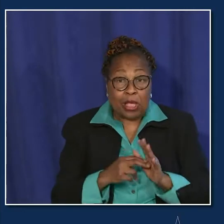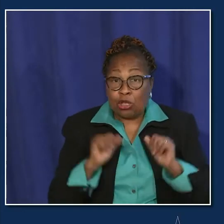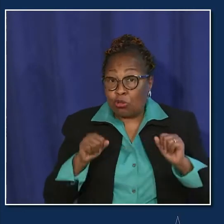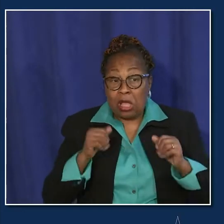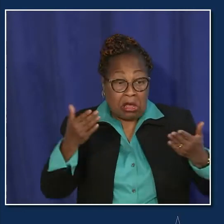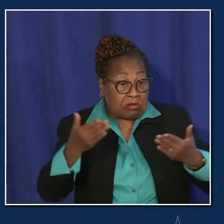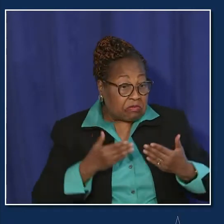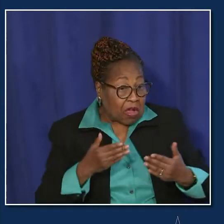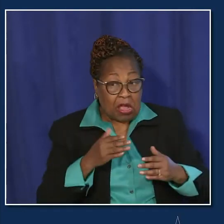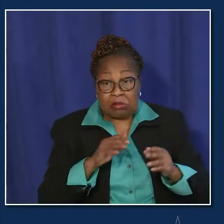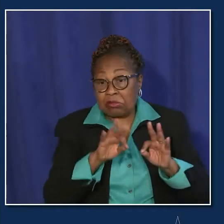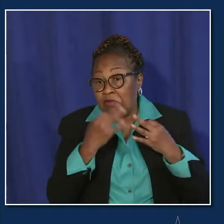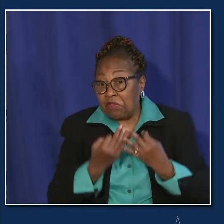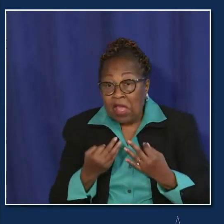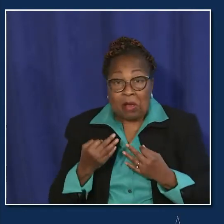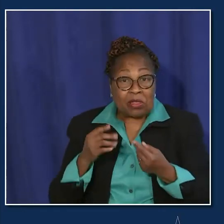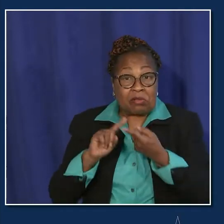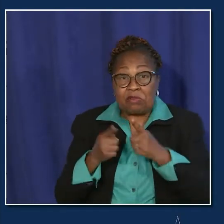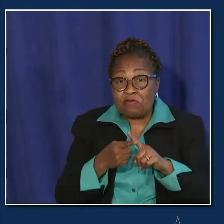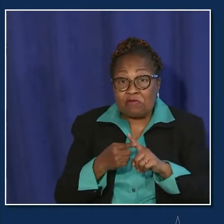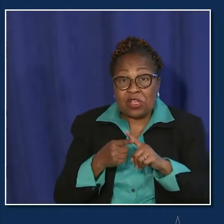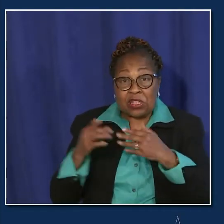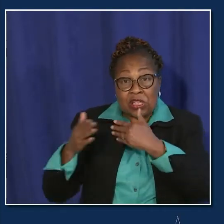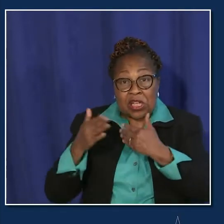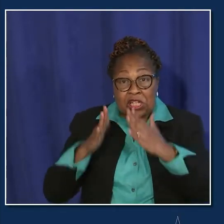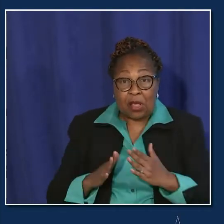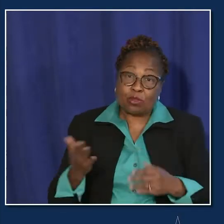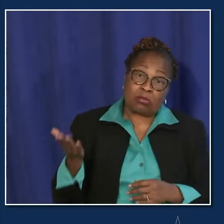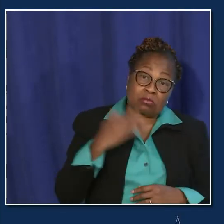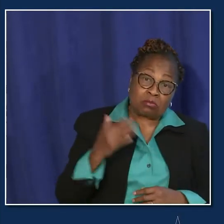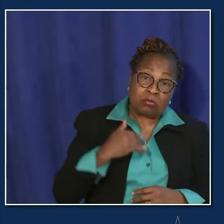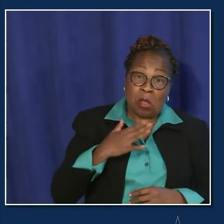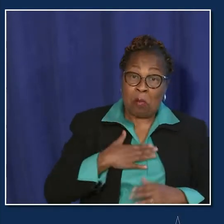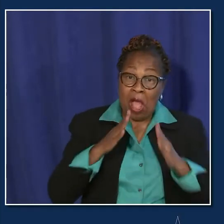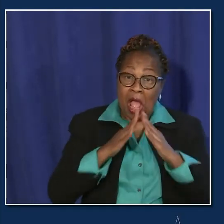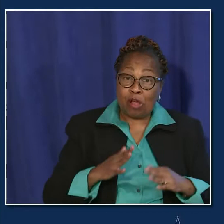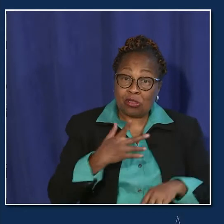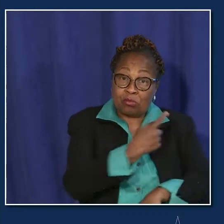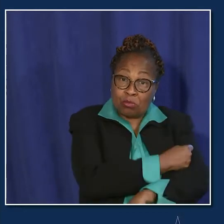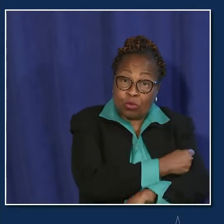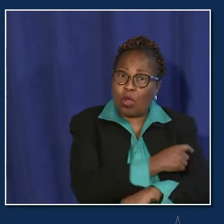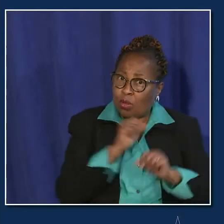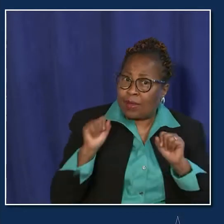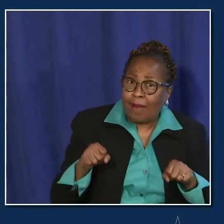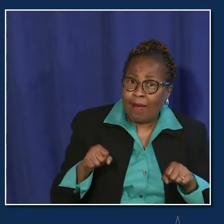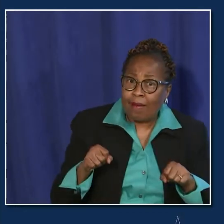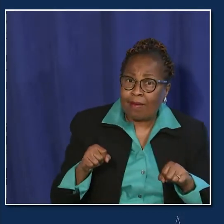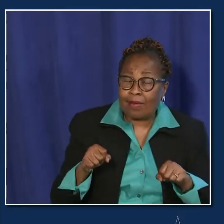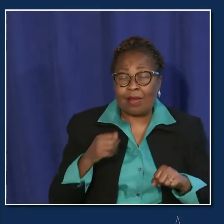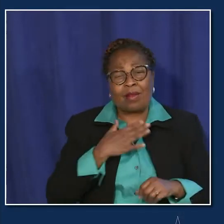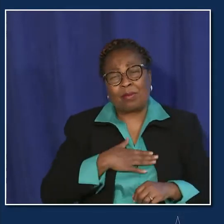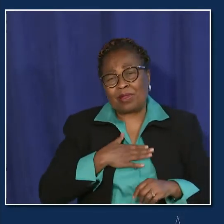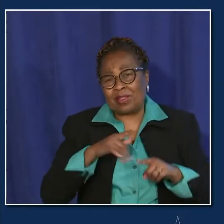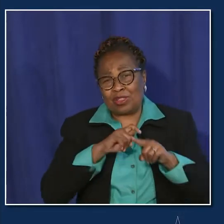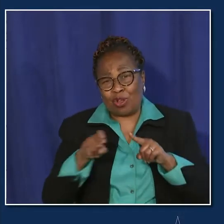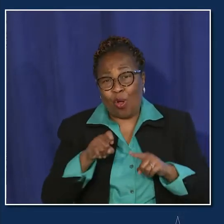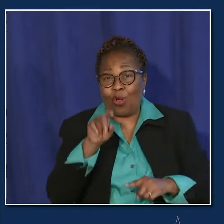your family, friends, neighbors to all get vaccinated with you. To set up an appointment, please call